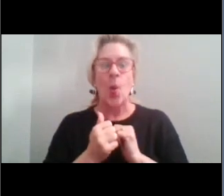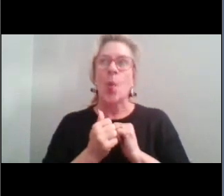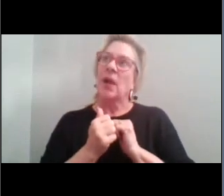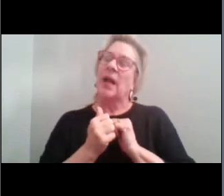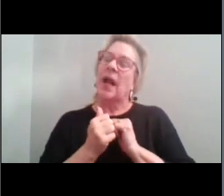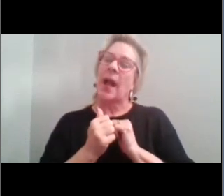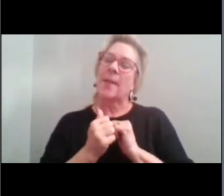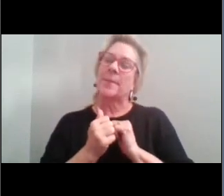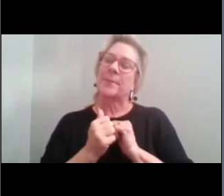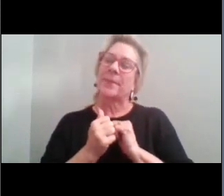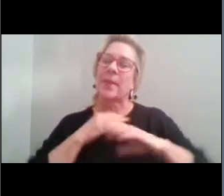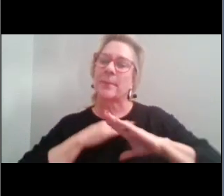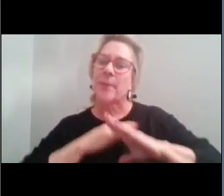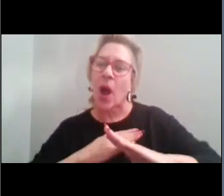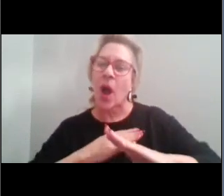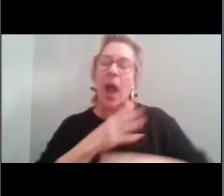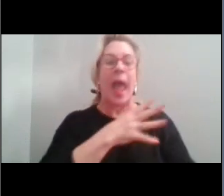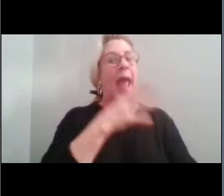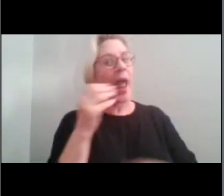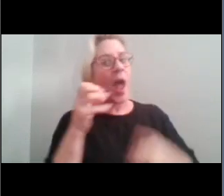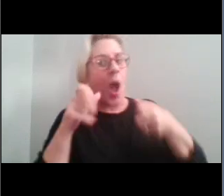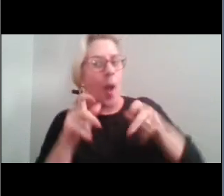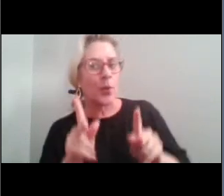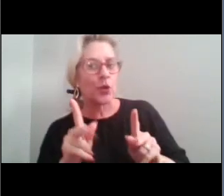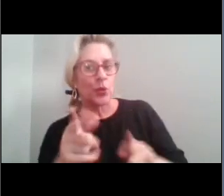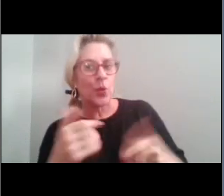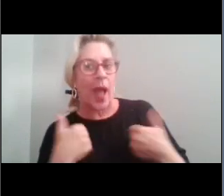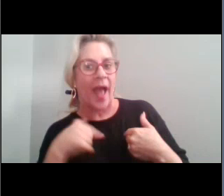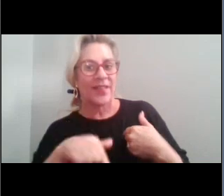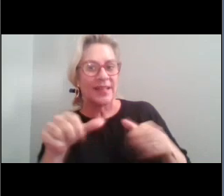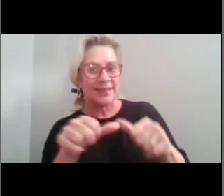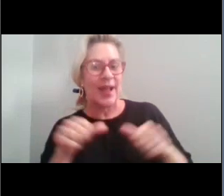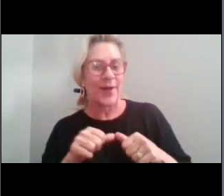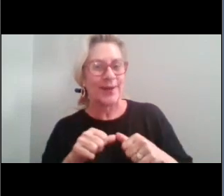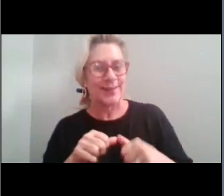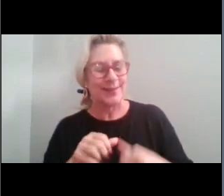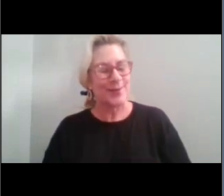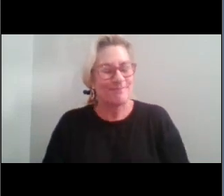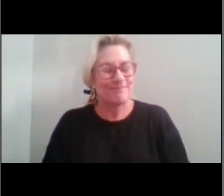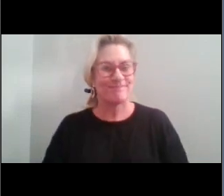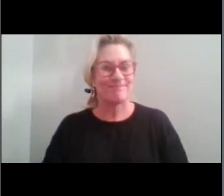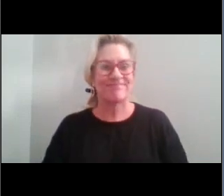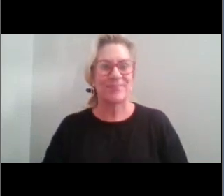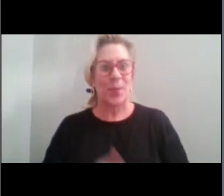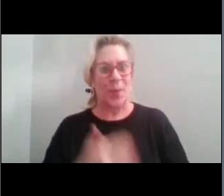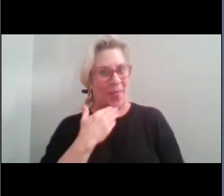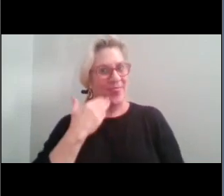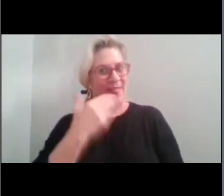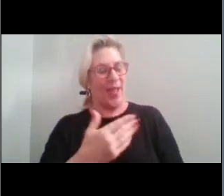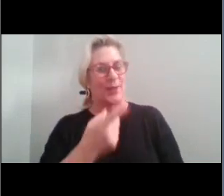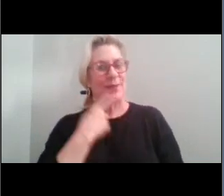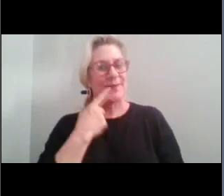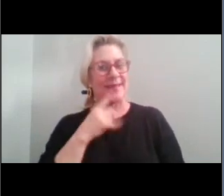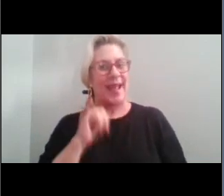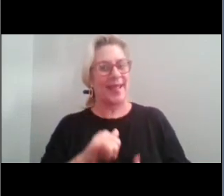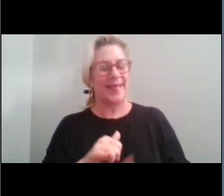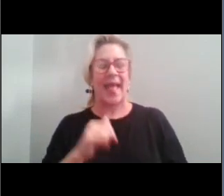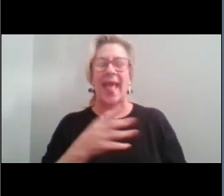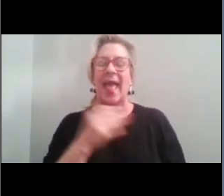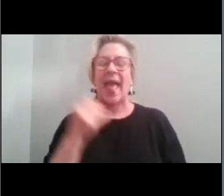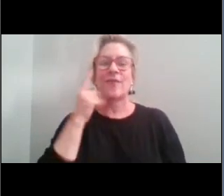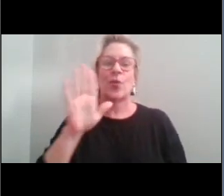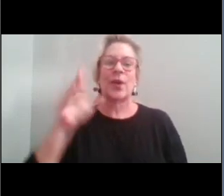obstacles and opportunities that you have here in the region. So, welcome. Well, thank you very much for that introduction. Good afternoon.